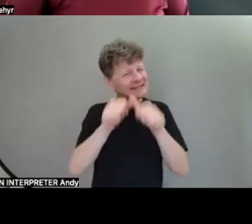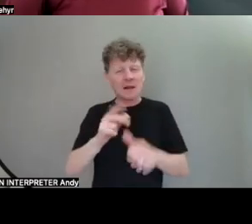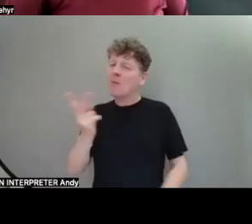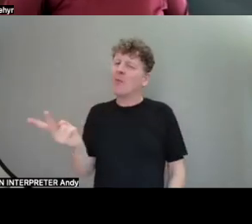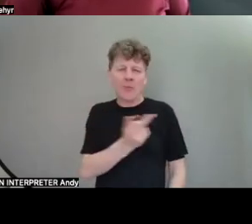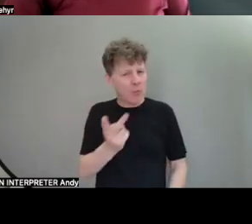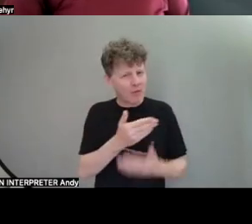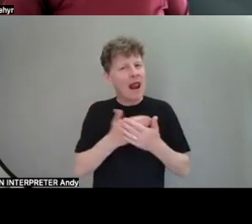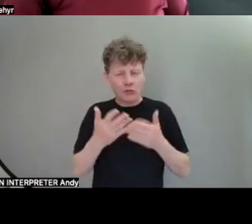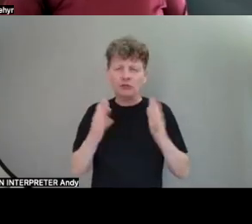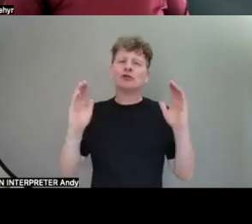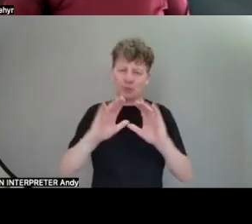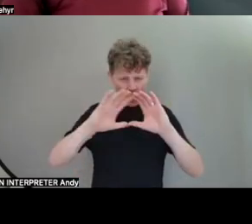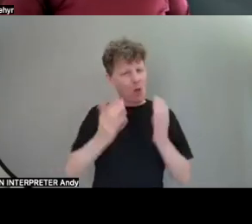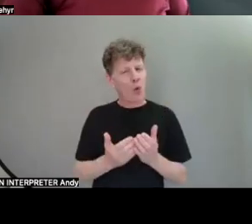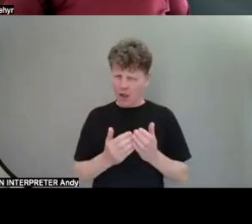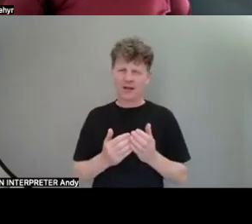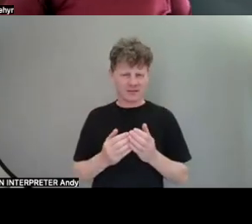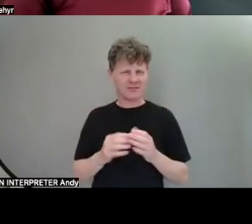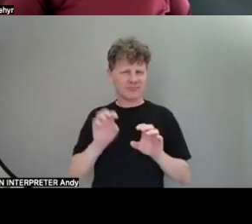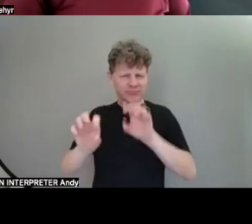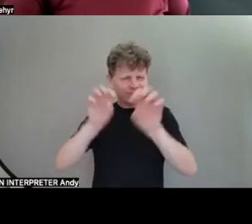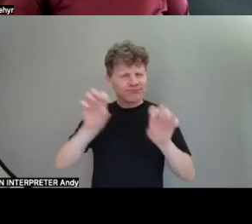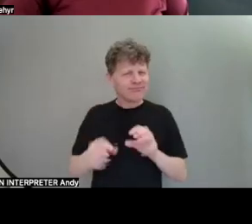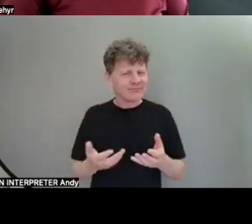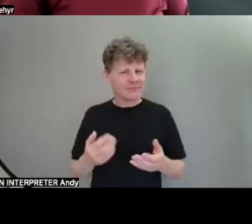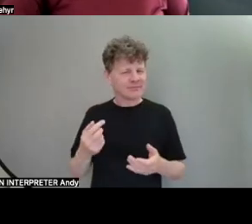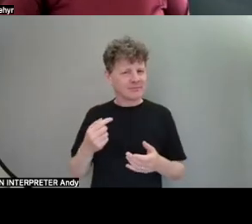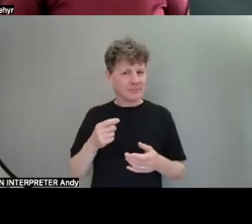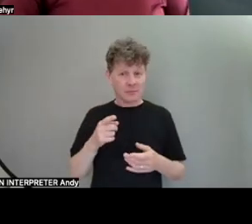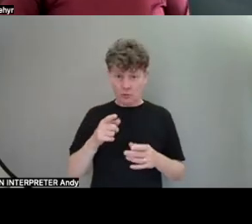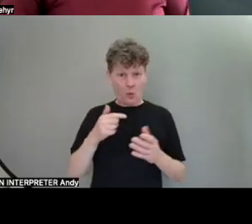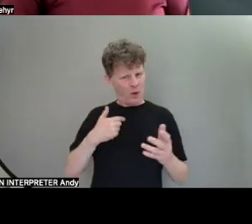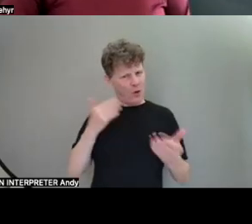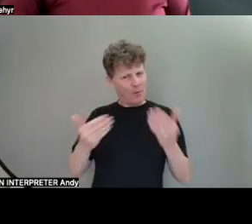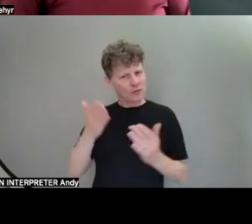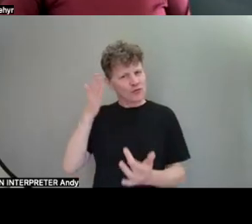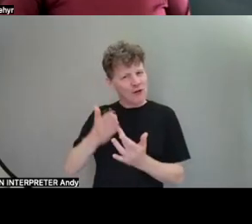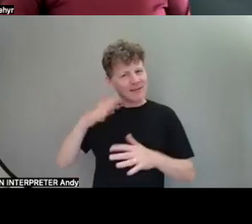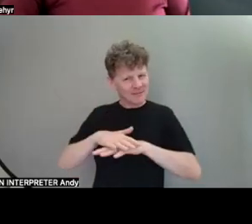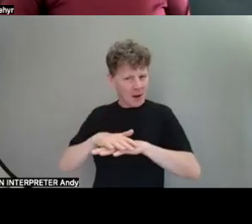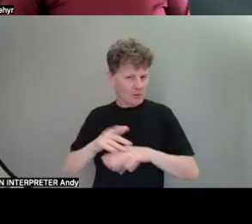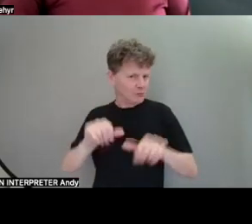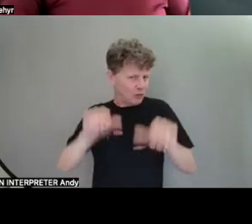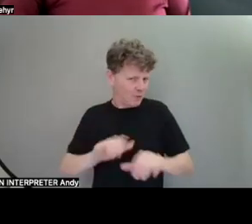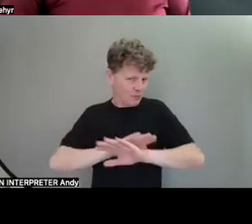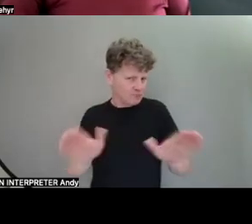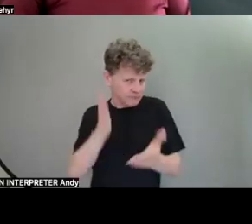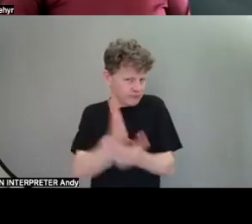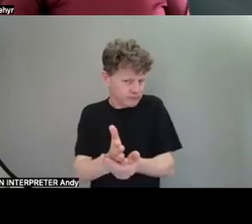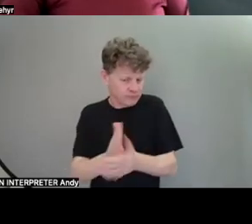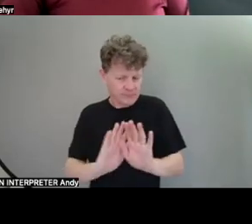world properties, and we confirm that by comparison to randomized networks. And this indicates